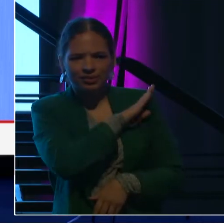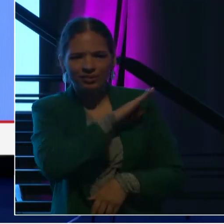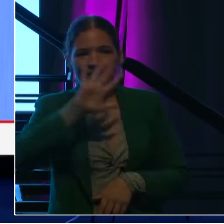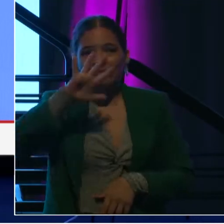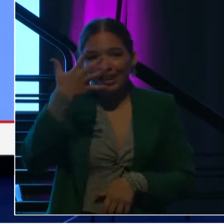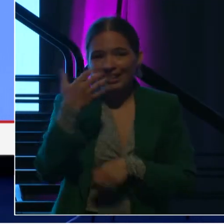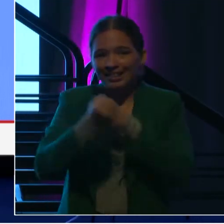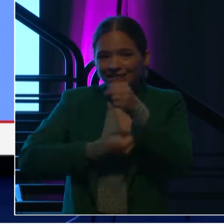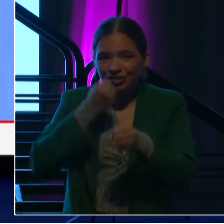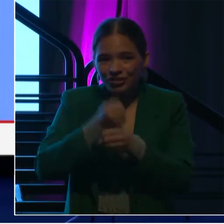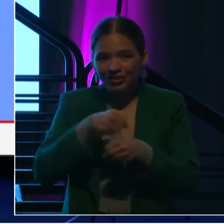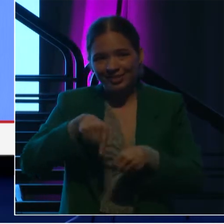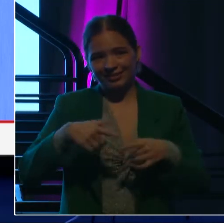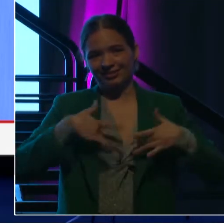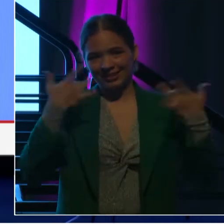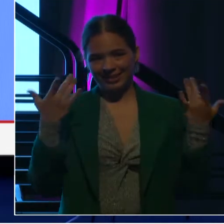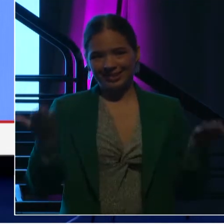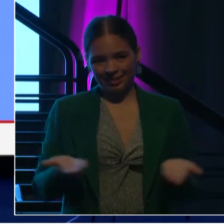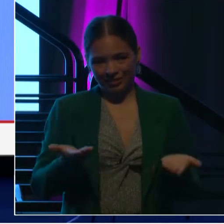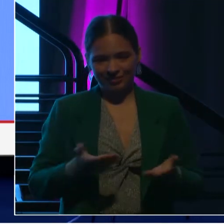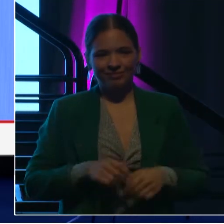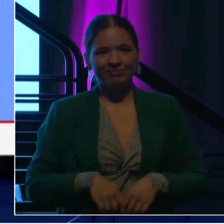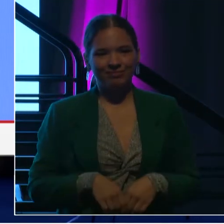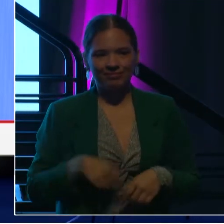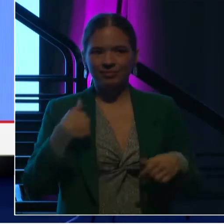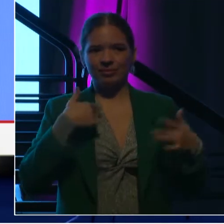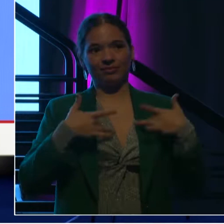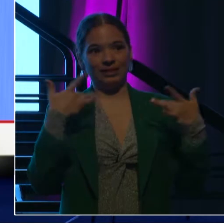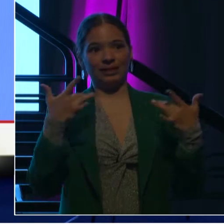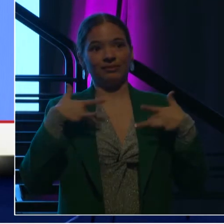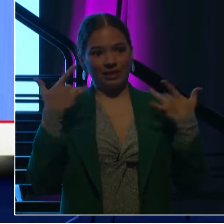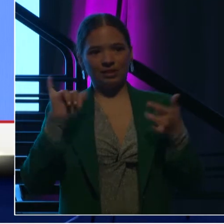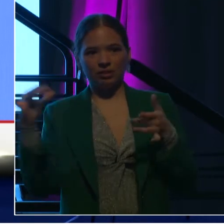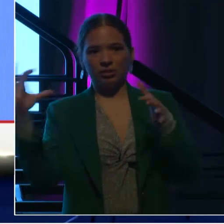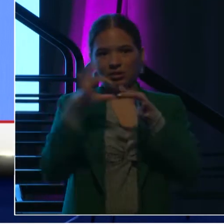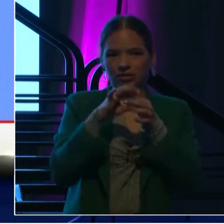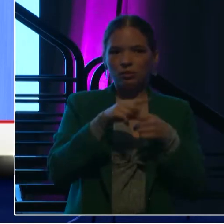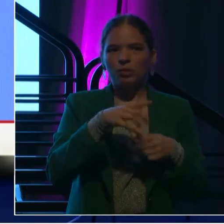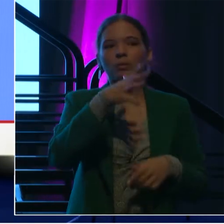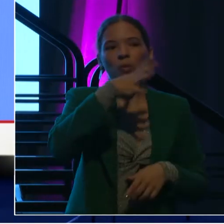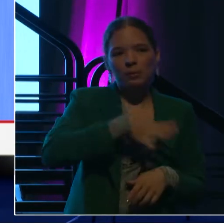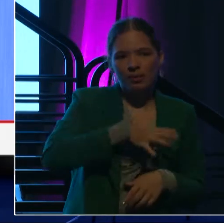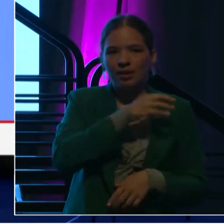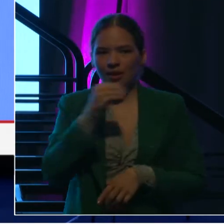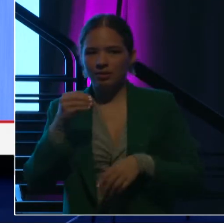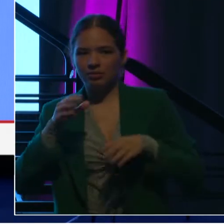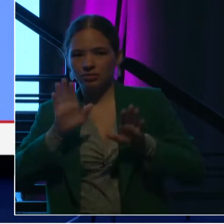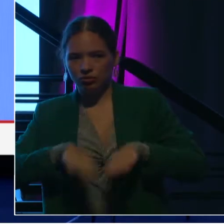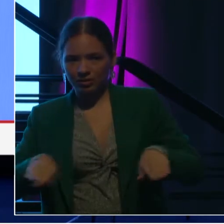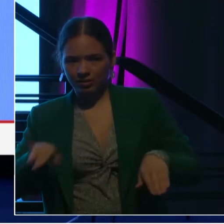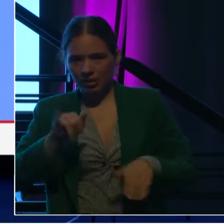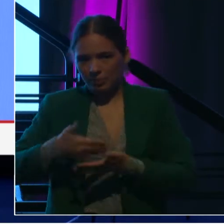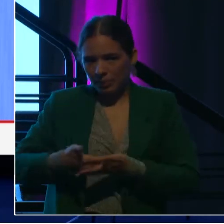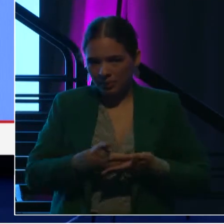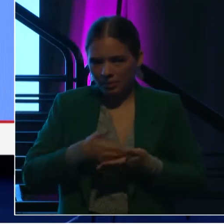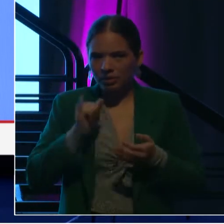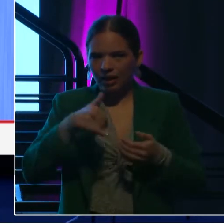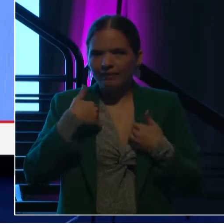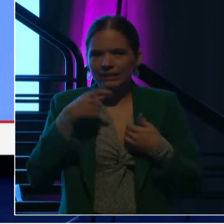Infant Health Summit, an event that connects women, babies, and families with the resources they need to